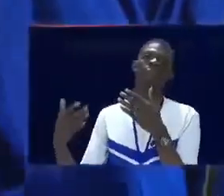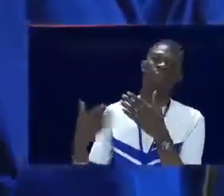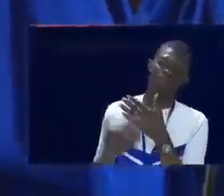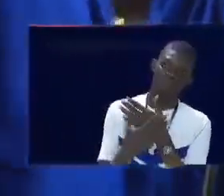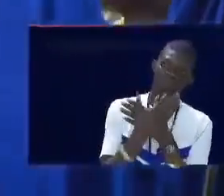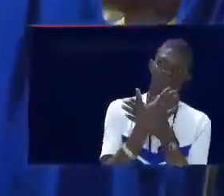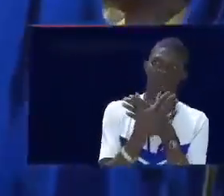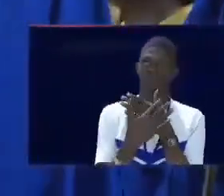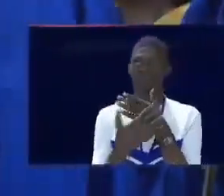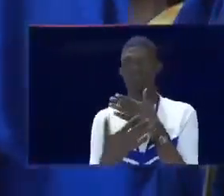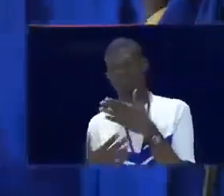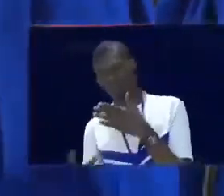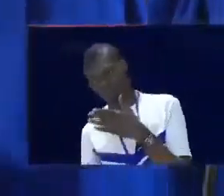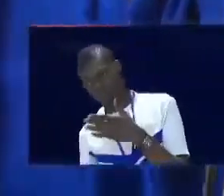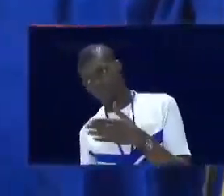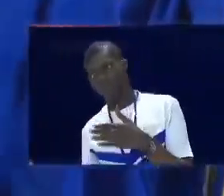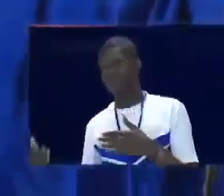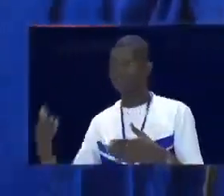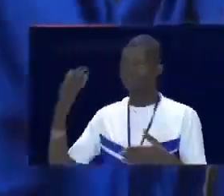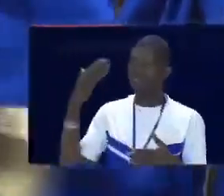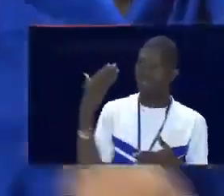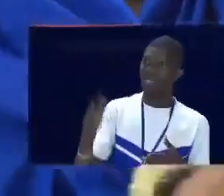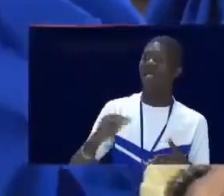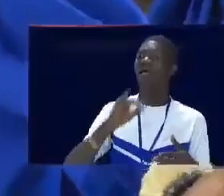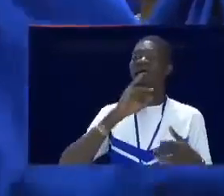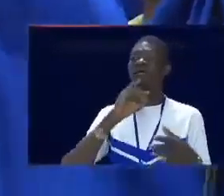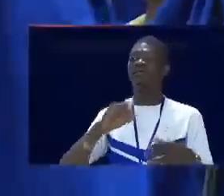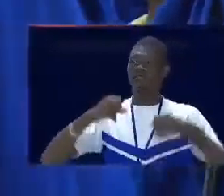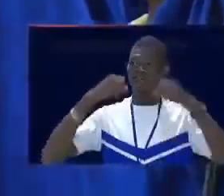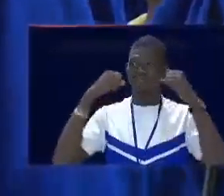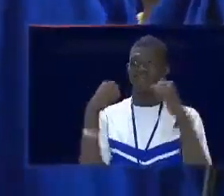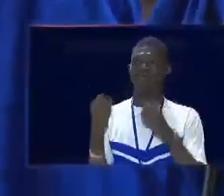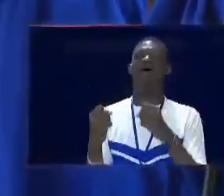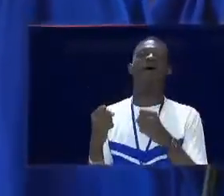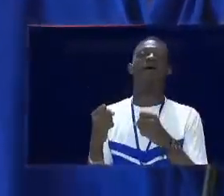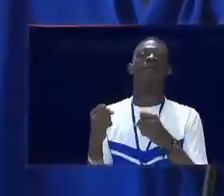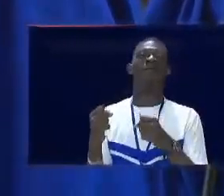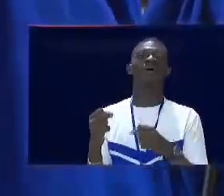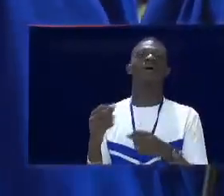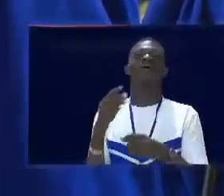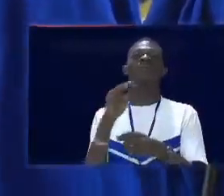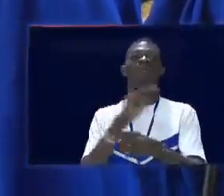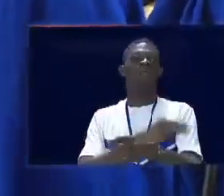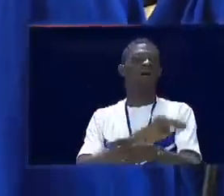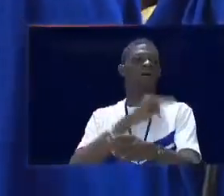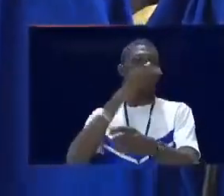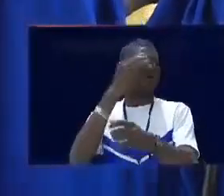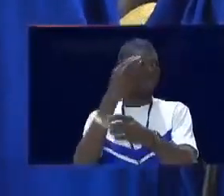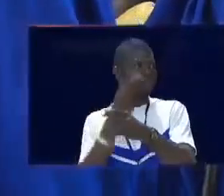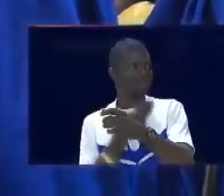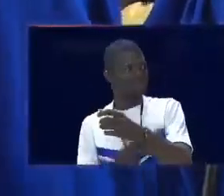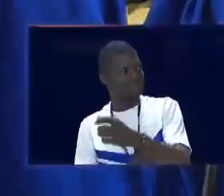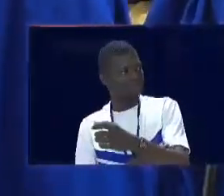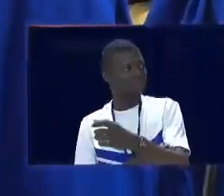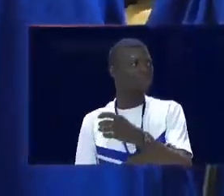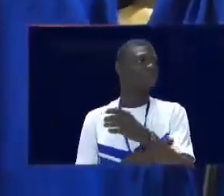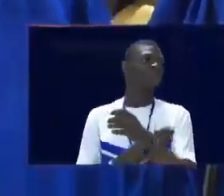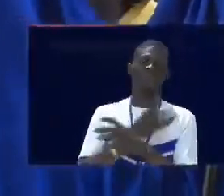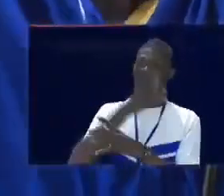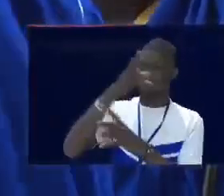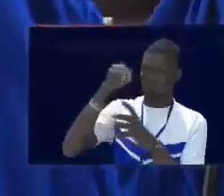to heal, power to save, power to set free. It's in the